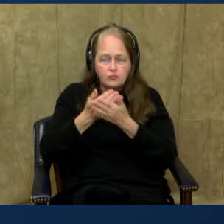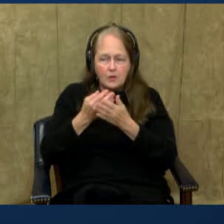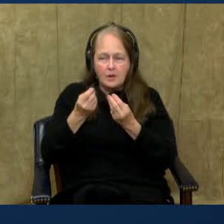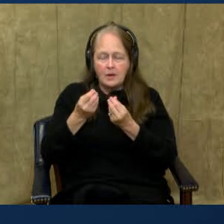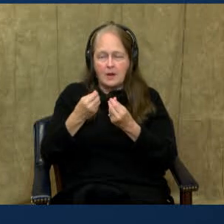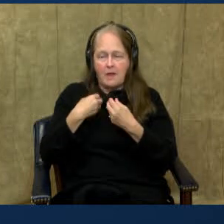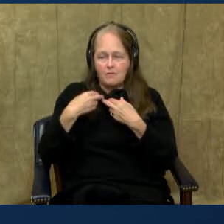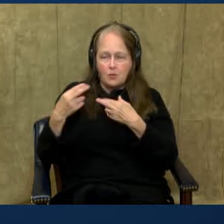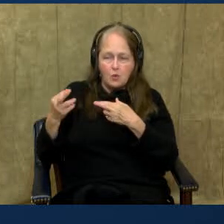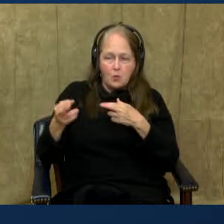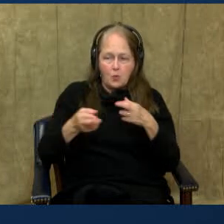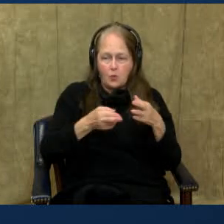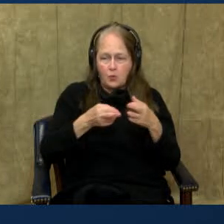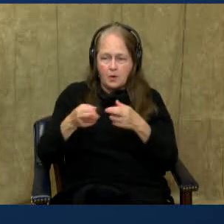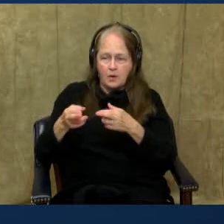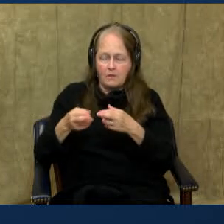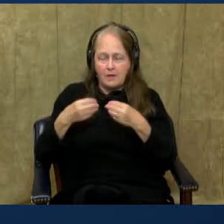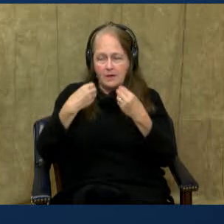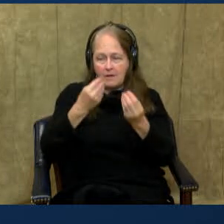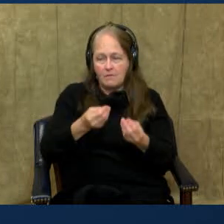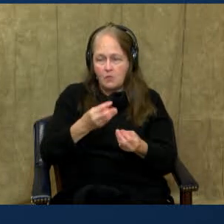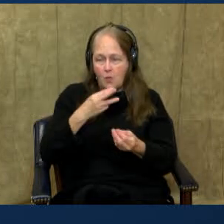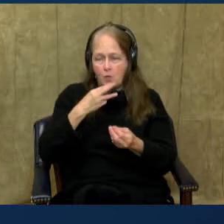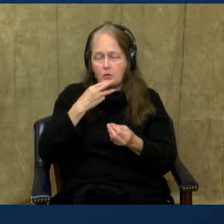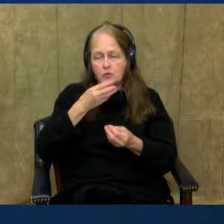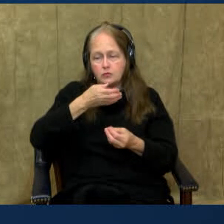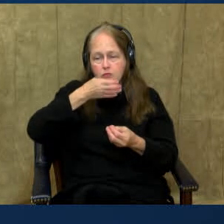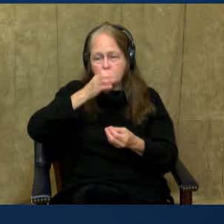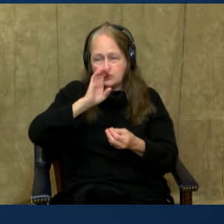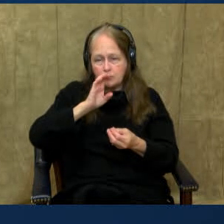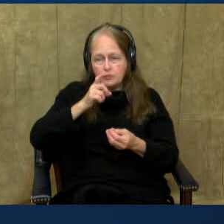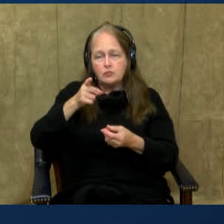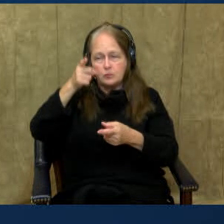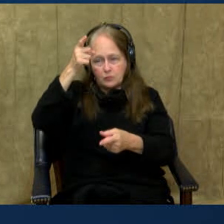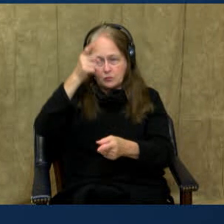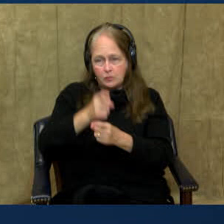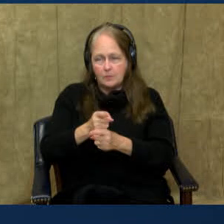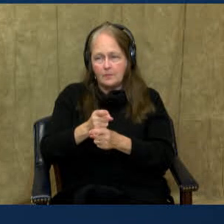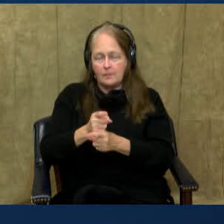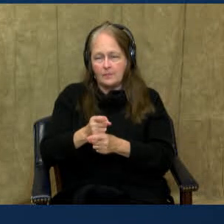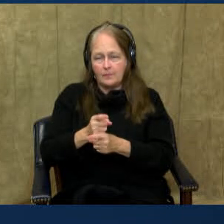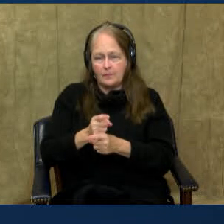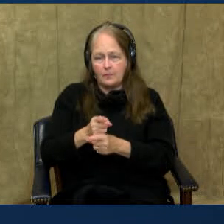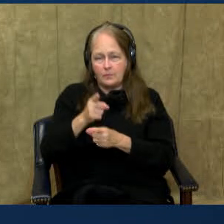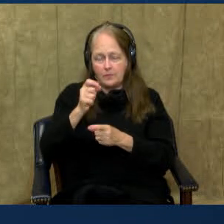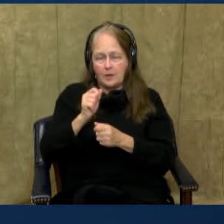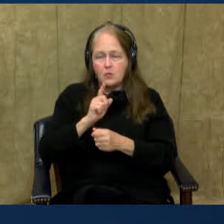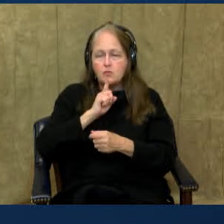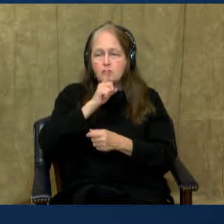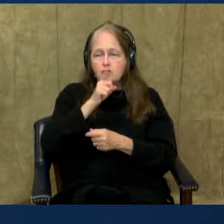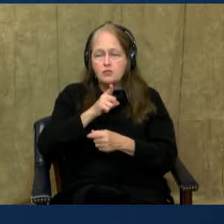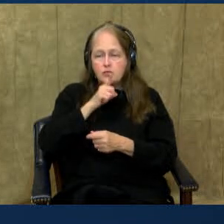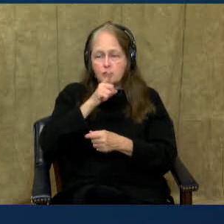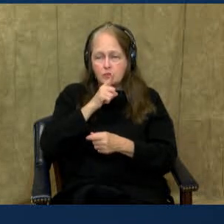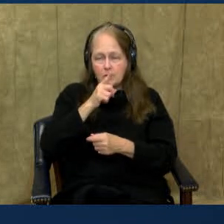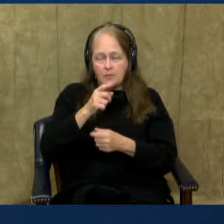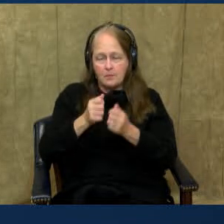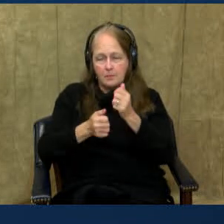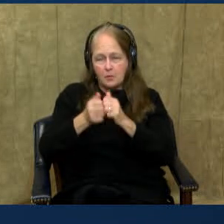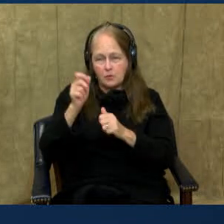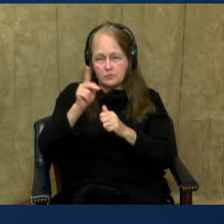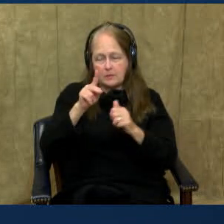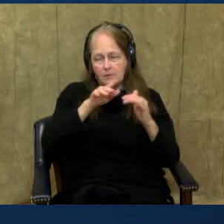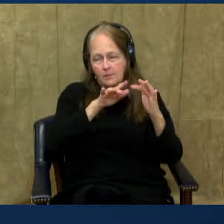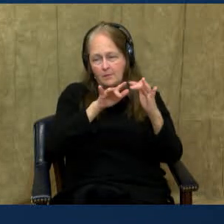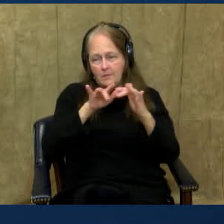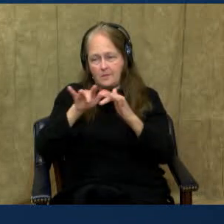got rivers that would provide irrigation and drinking water, you are absolutely correct. Look at that. You can really see how most of the